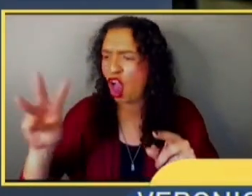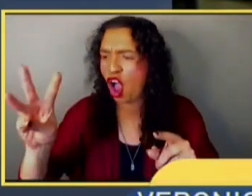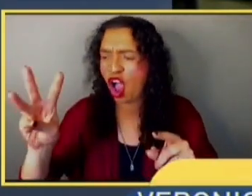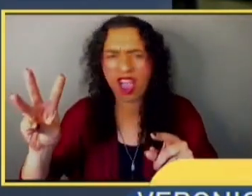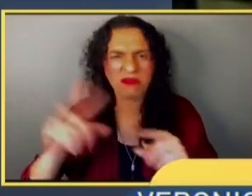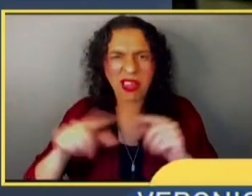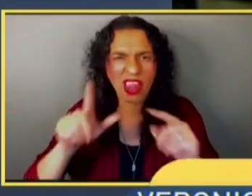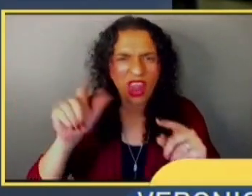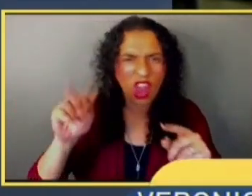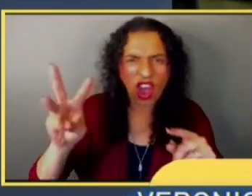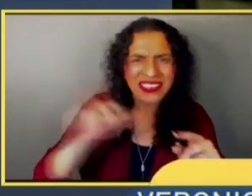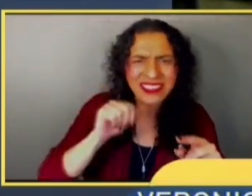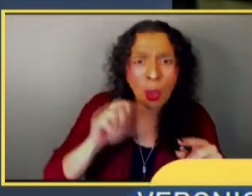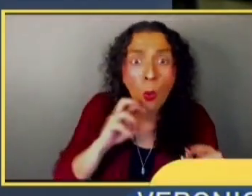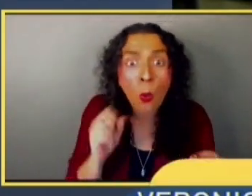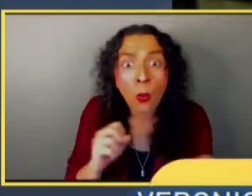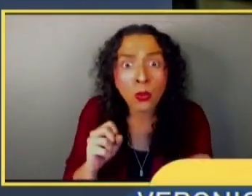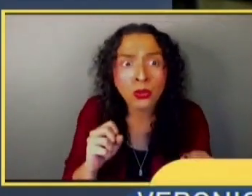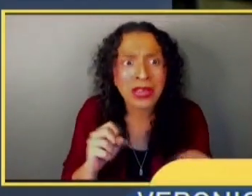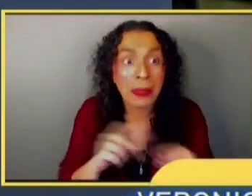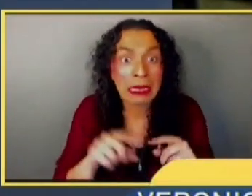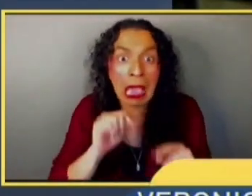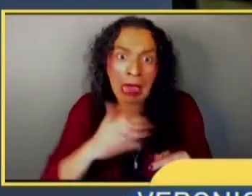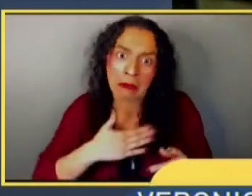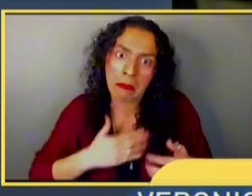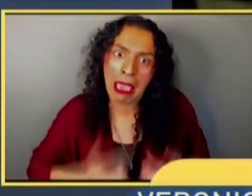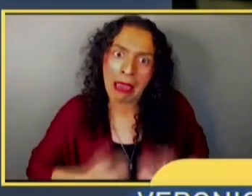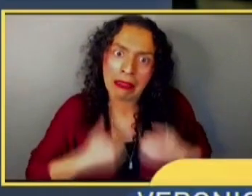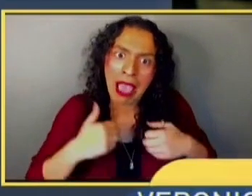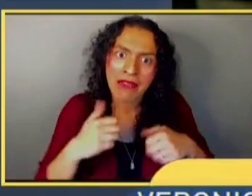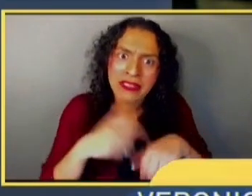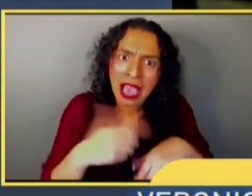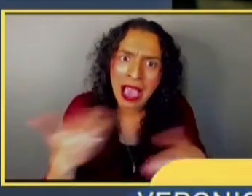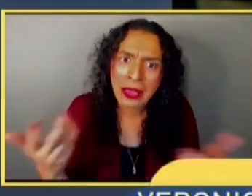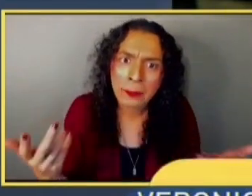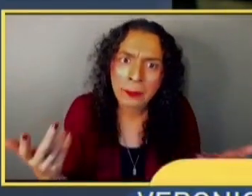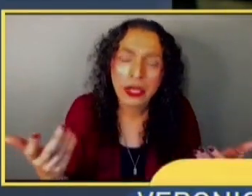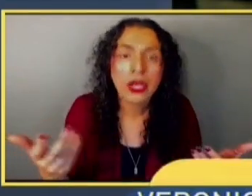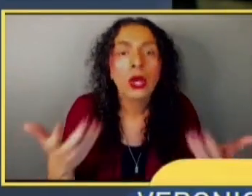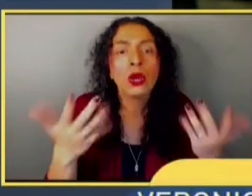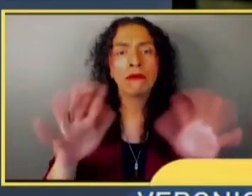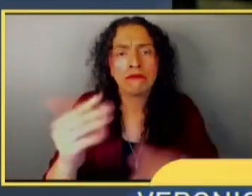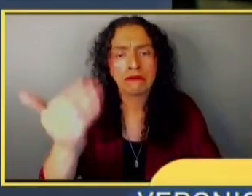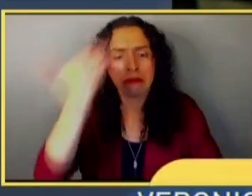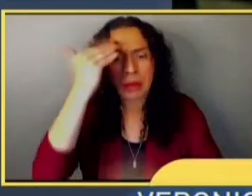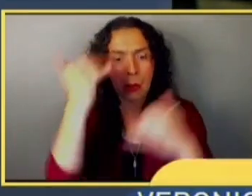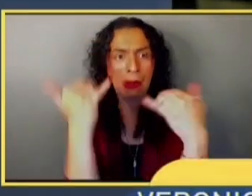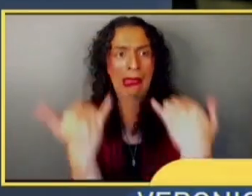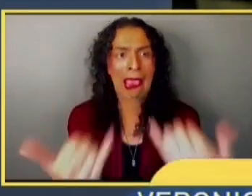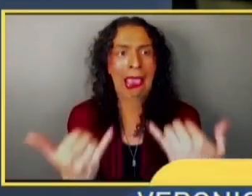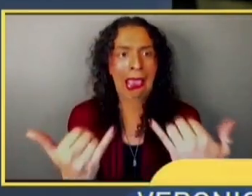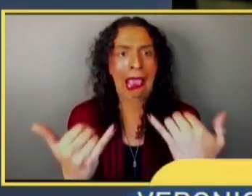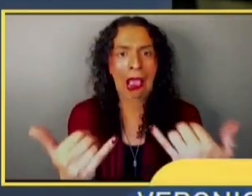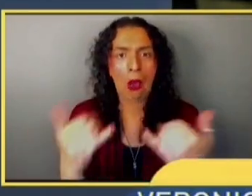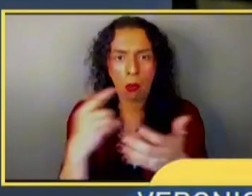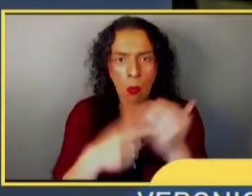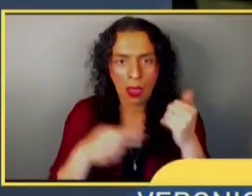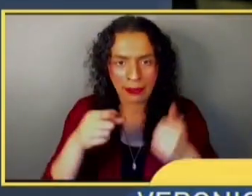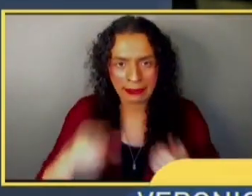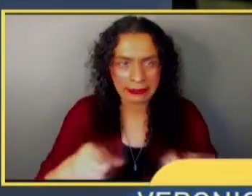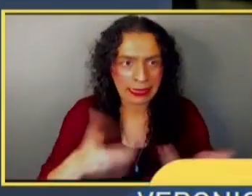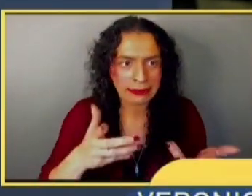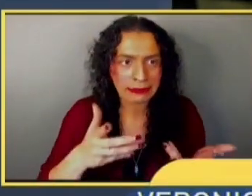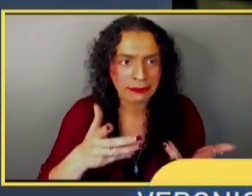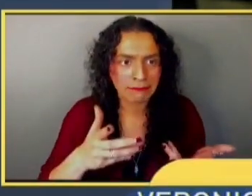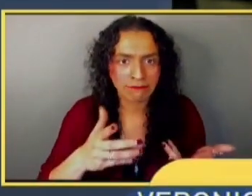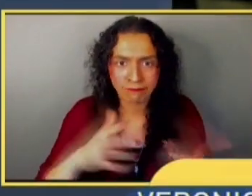my lifetime. And we know now what this has wrought. We know better, and we